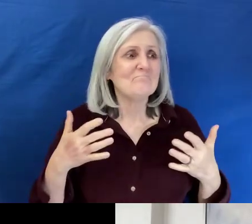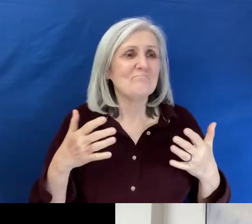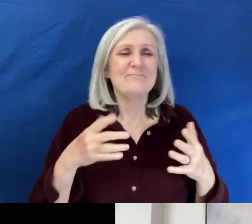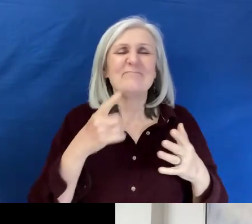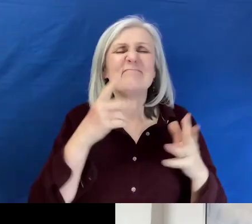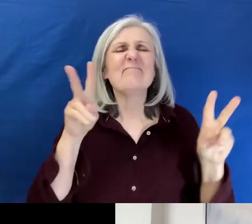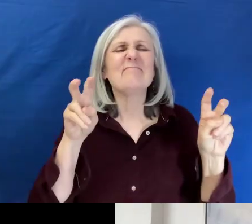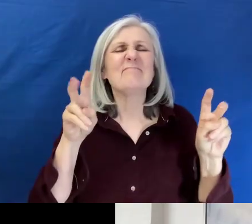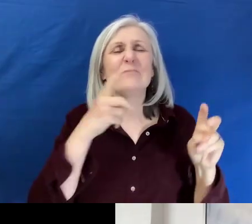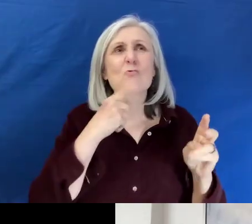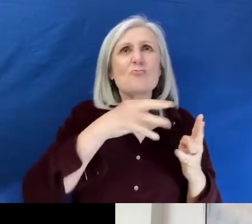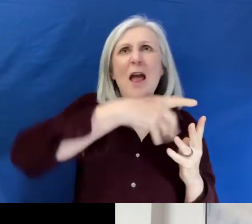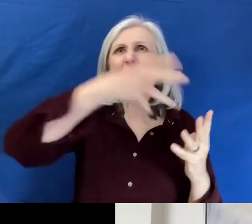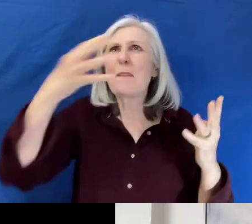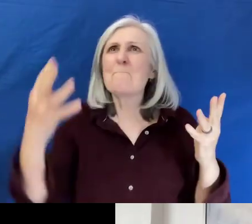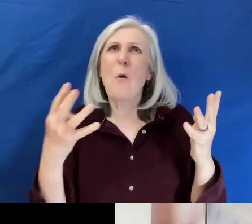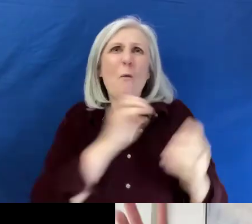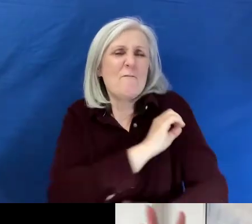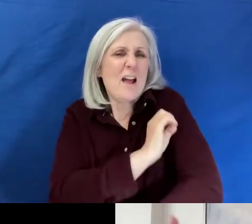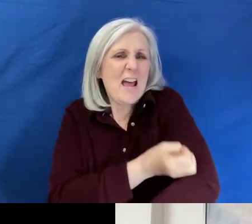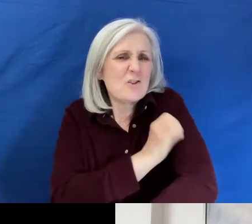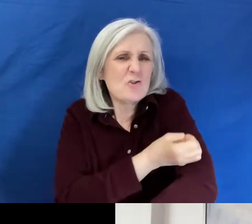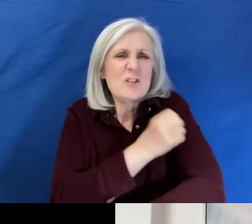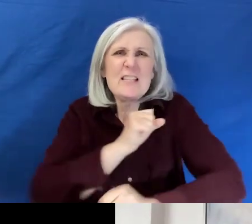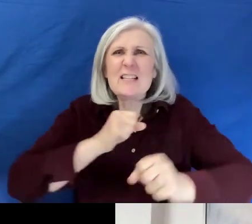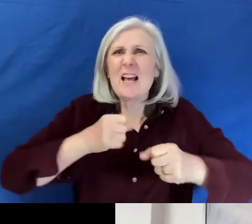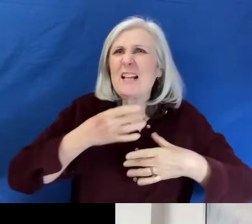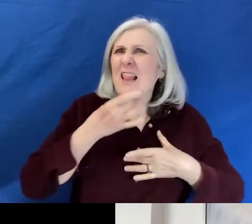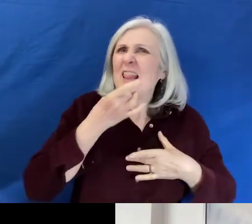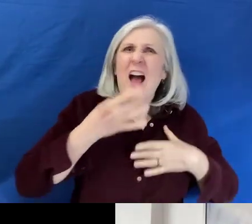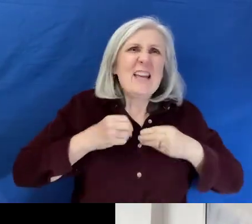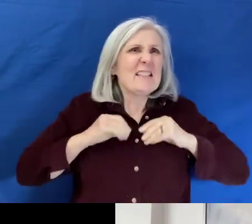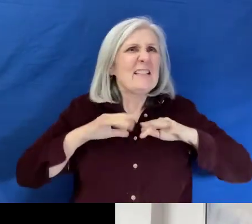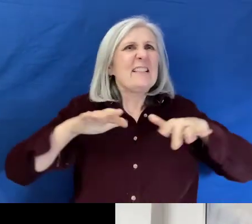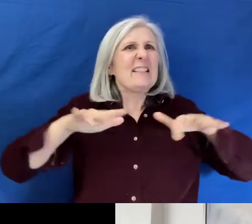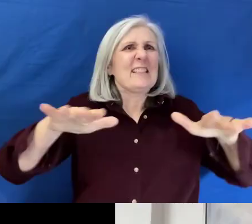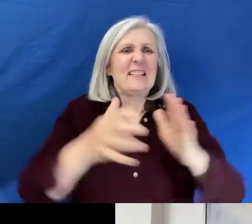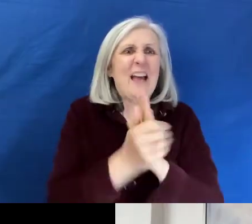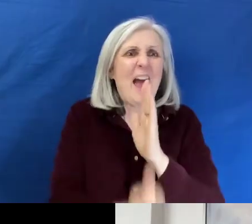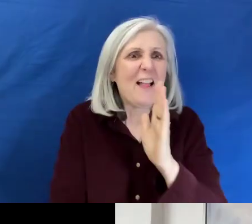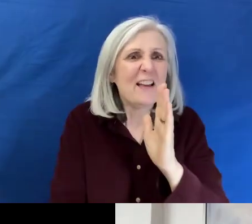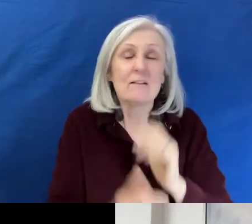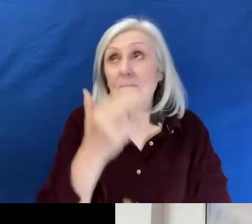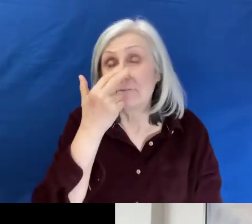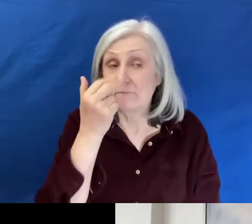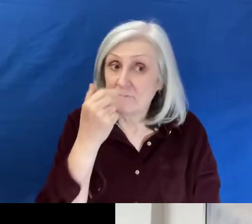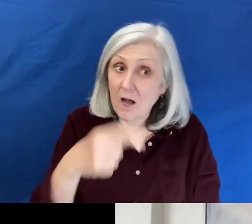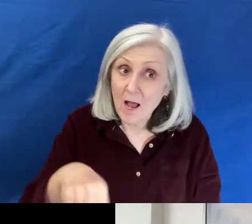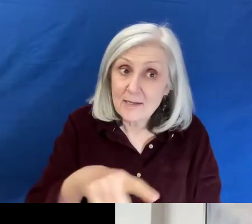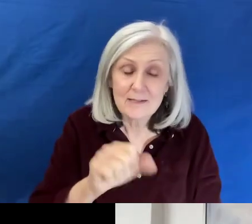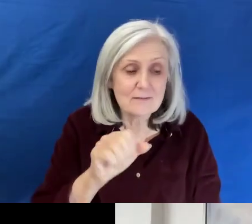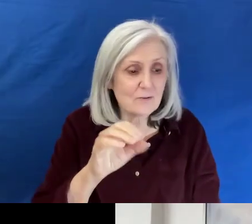rainbow of energy and spark and talent and I mean, they're so funny and they're